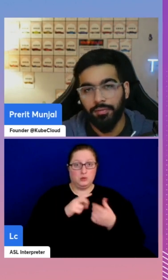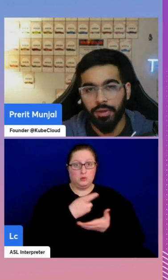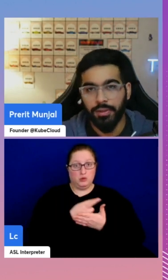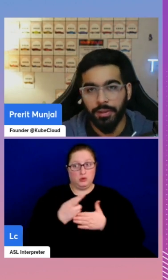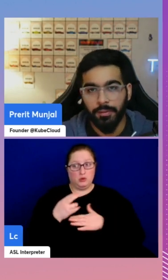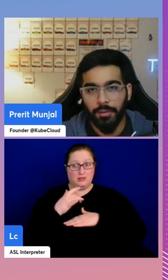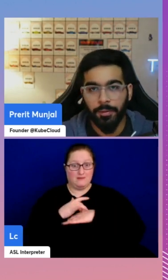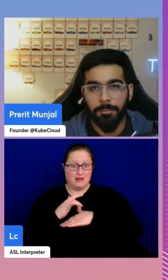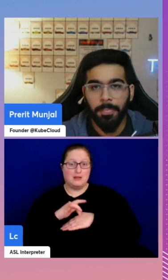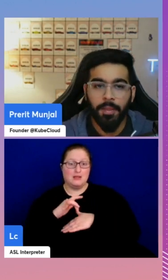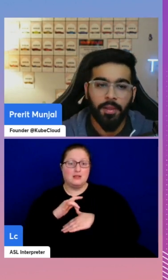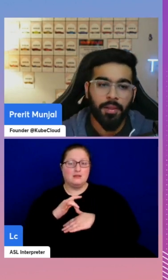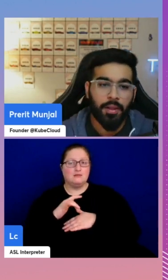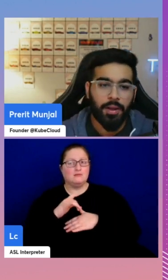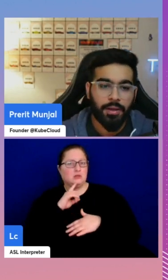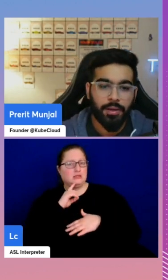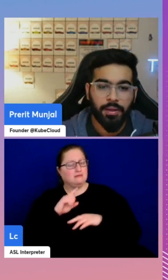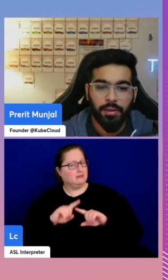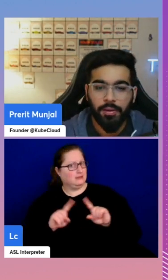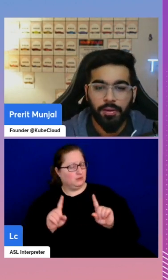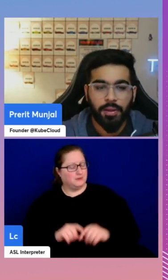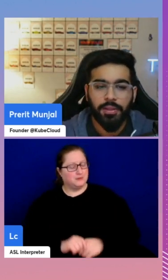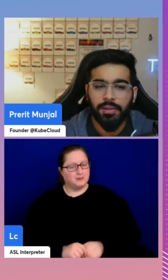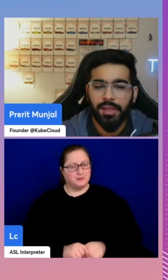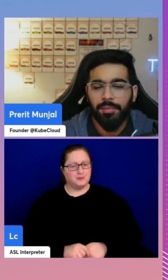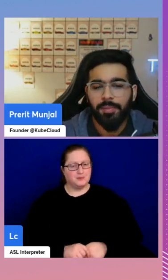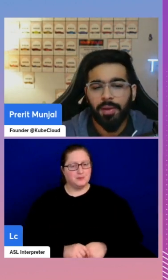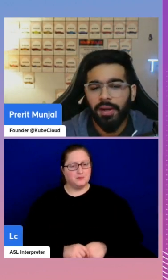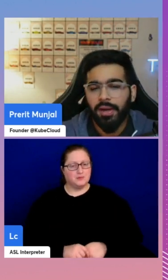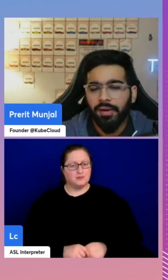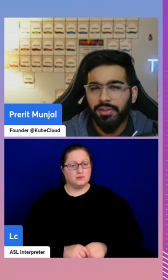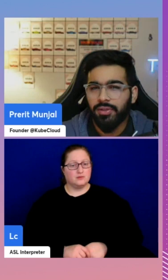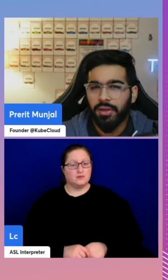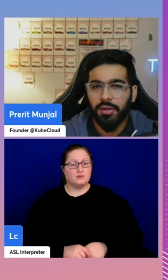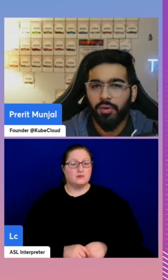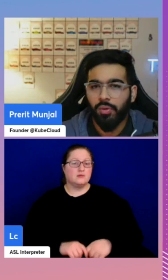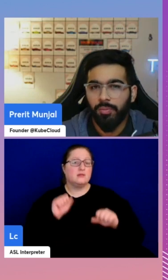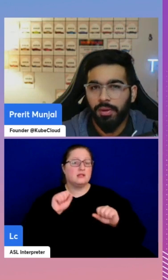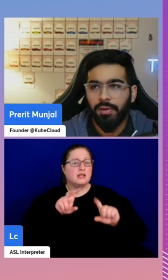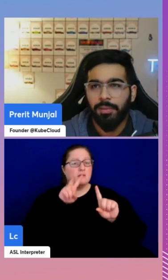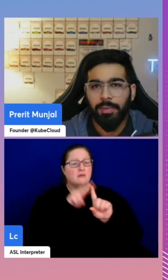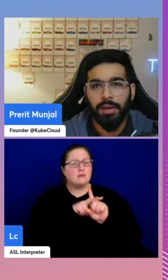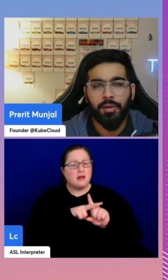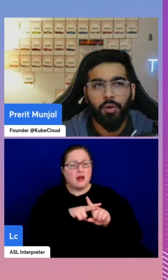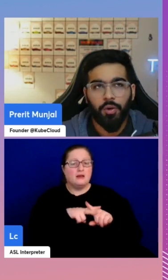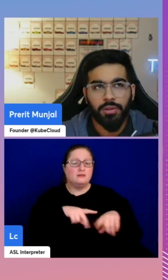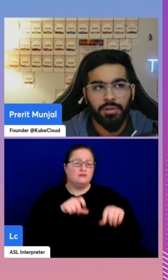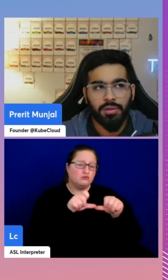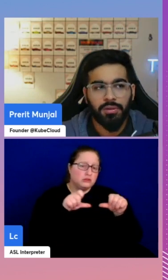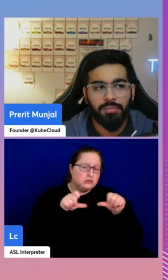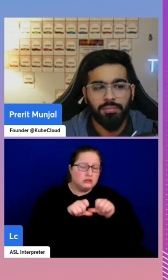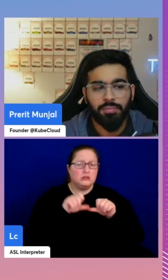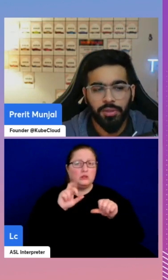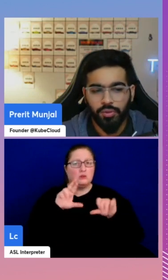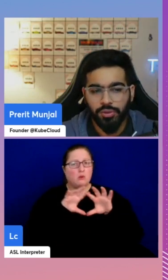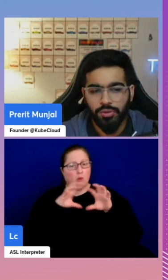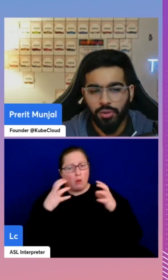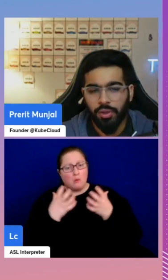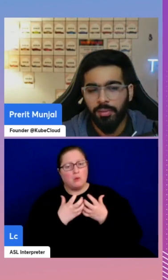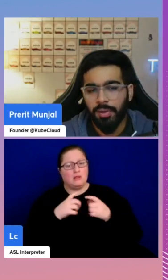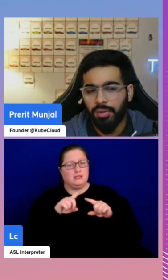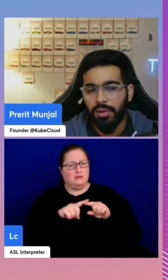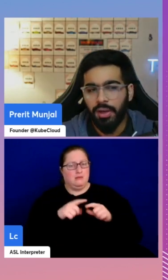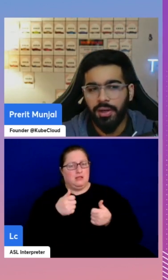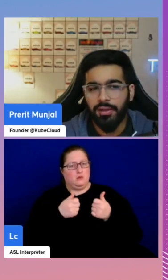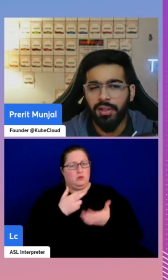availability is a different thing. Okay, and they can be applied at regional and global level depending on the resources